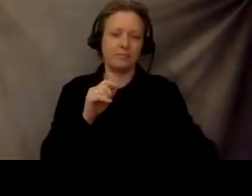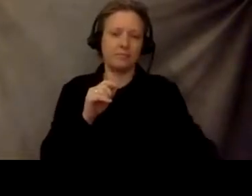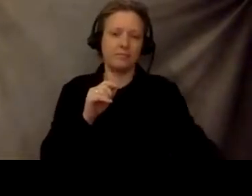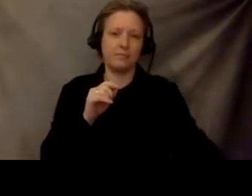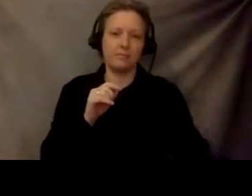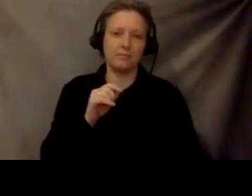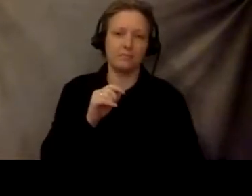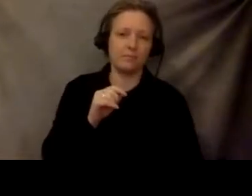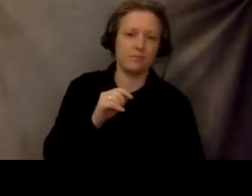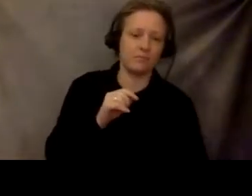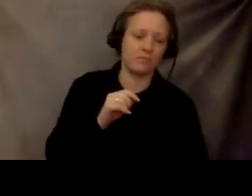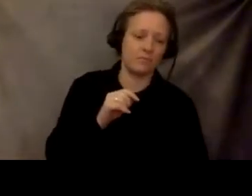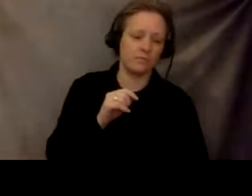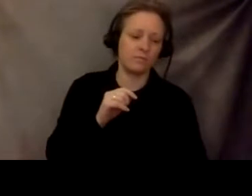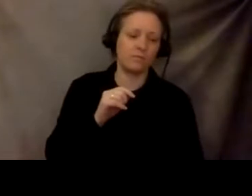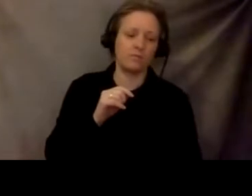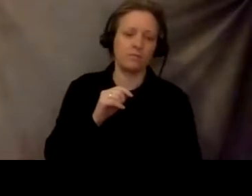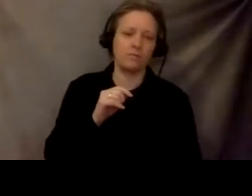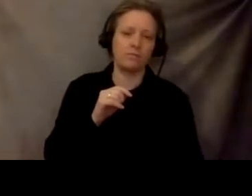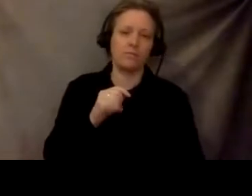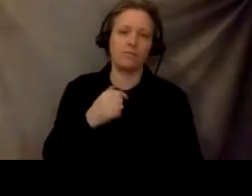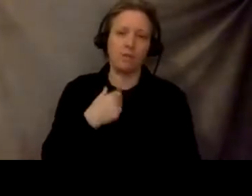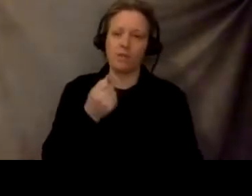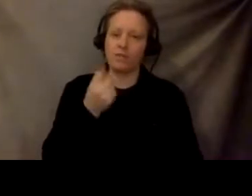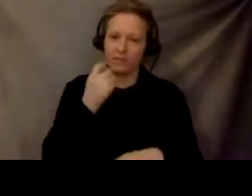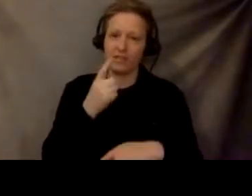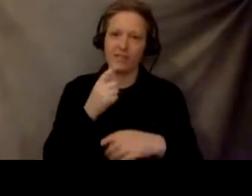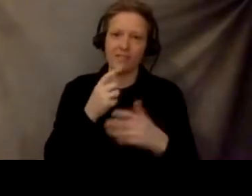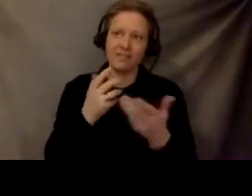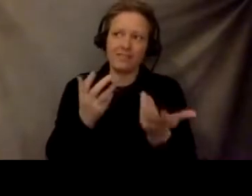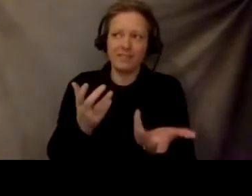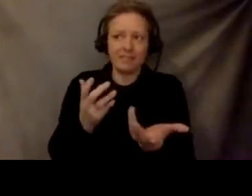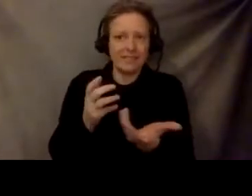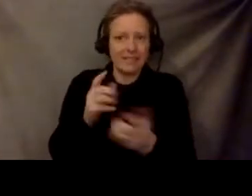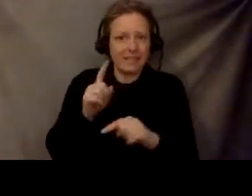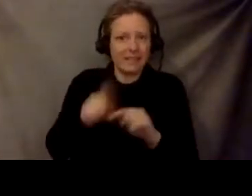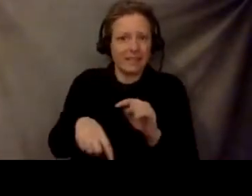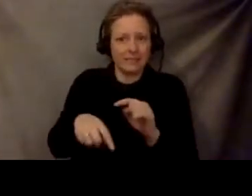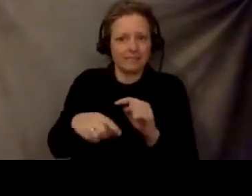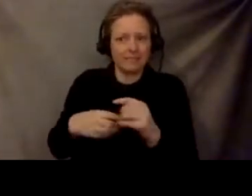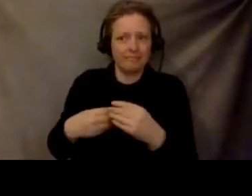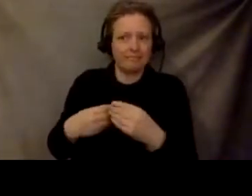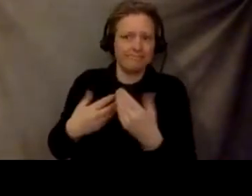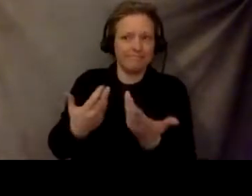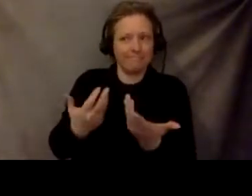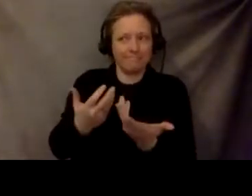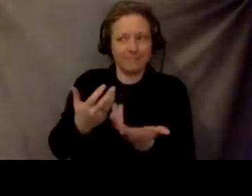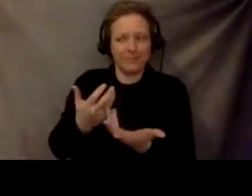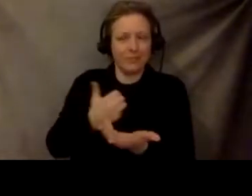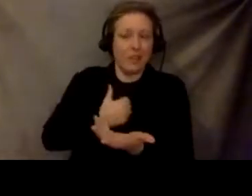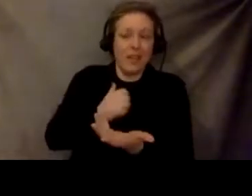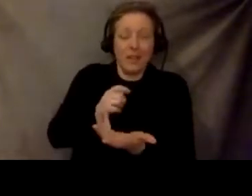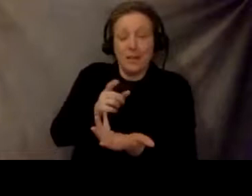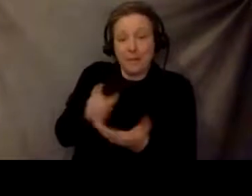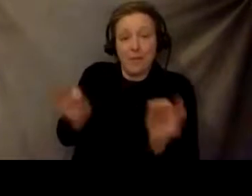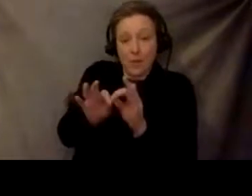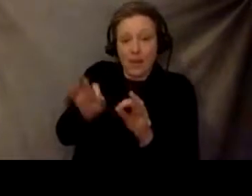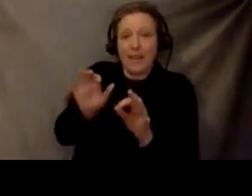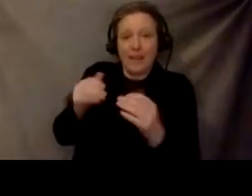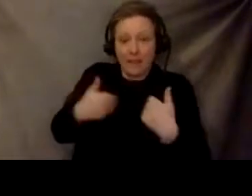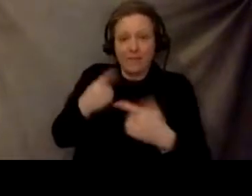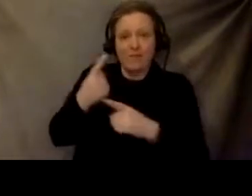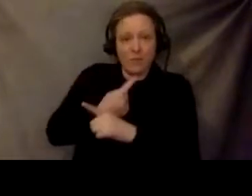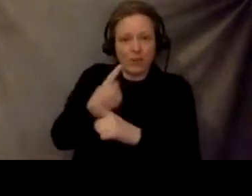now and saying, you're not going to get any arms and you're going to just go over there and you're going to wrestle people with your bare hands. I mean, it doesn't work. Yeah. So